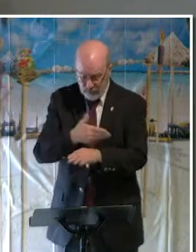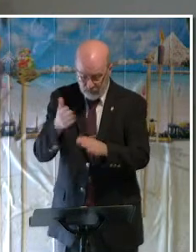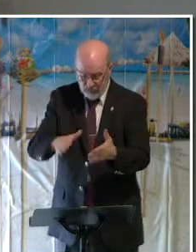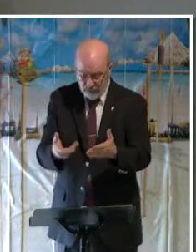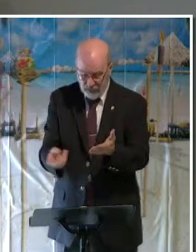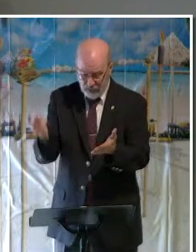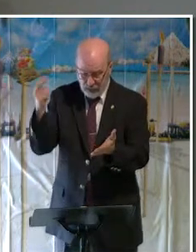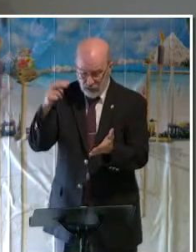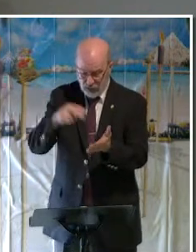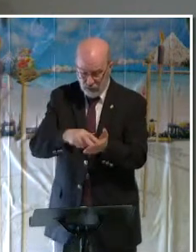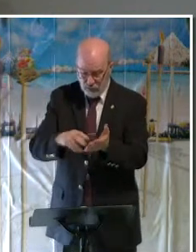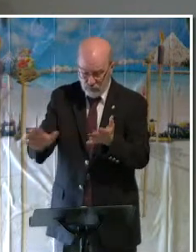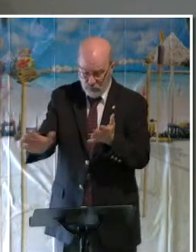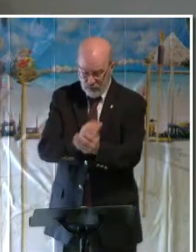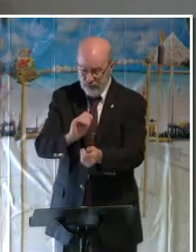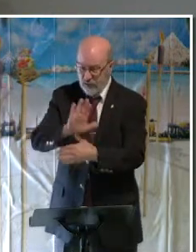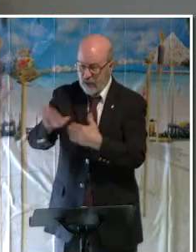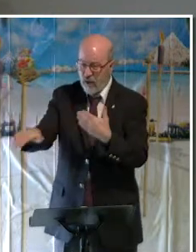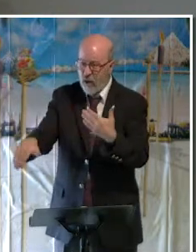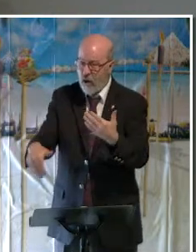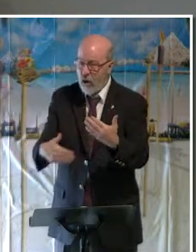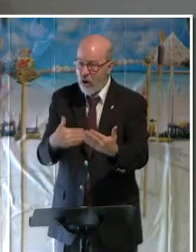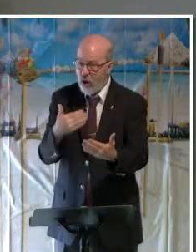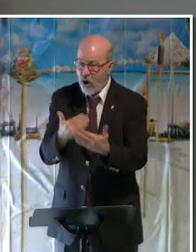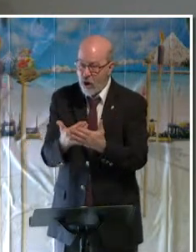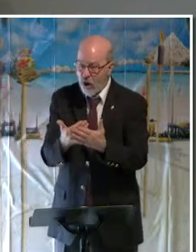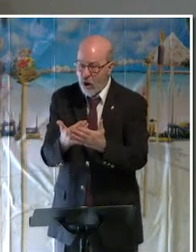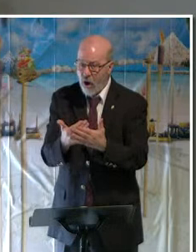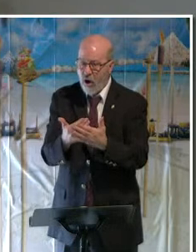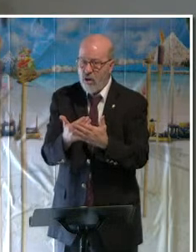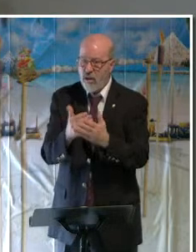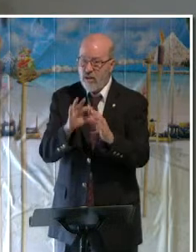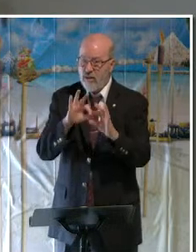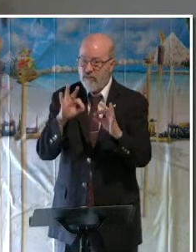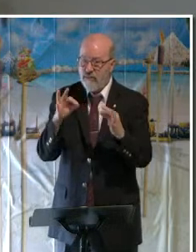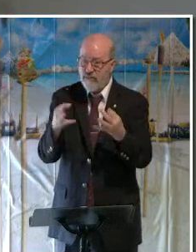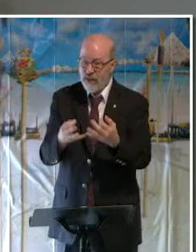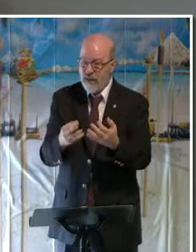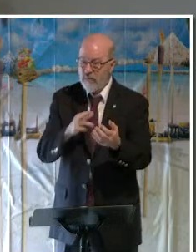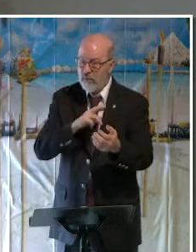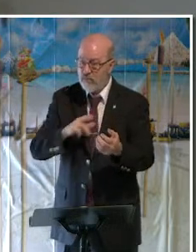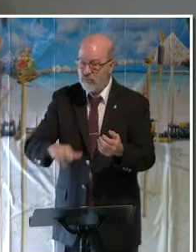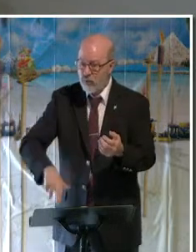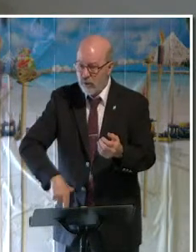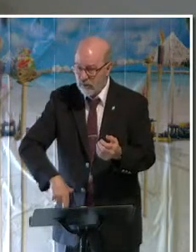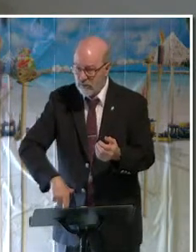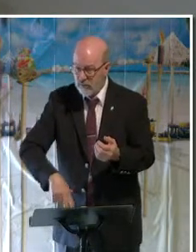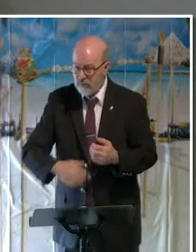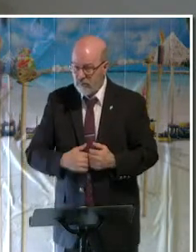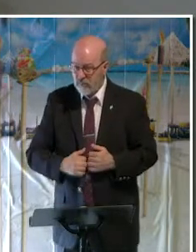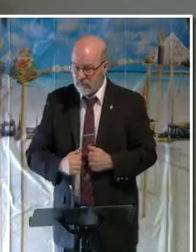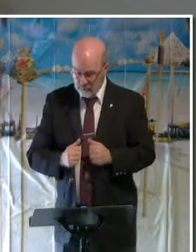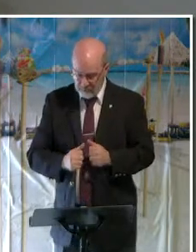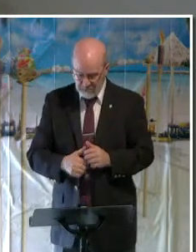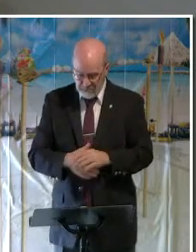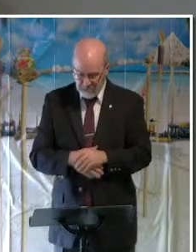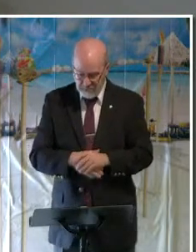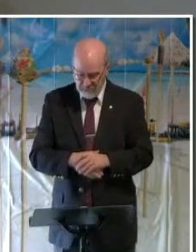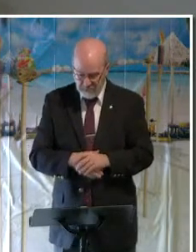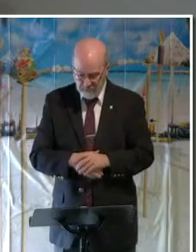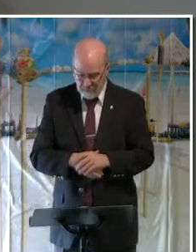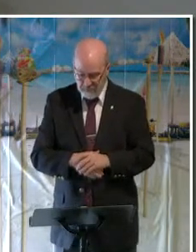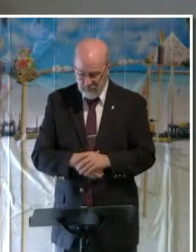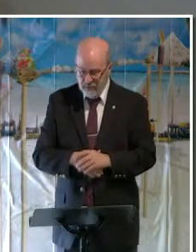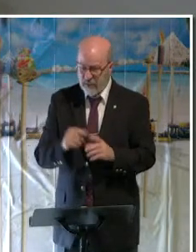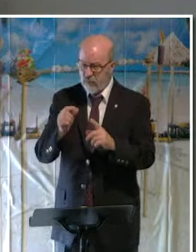she arose and destroyed all the seed royal.